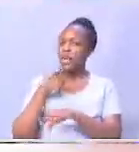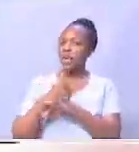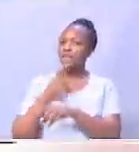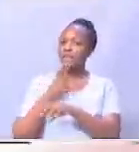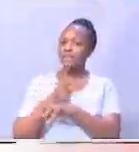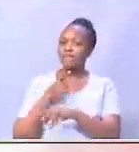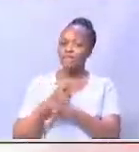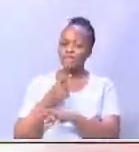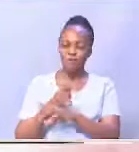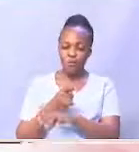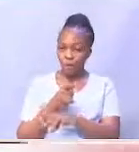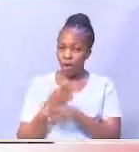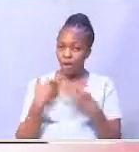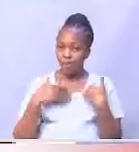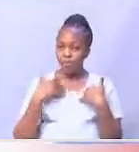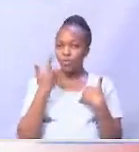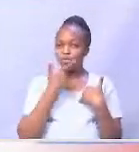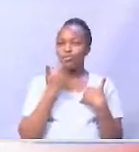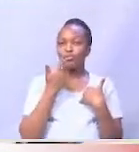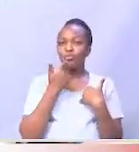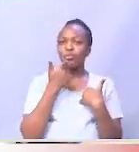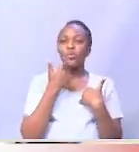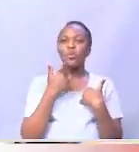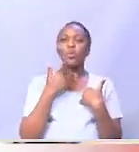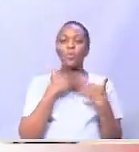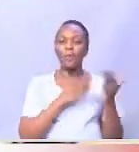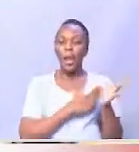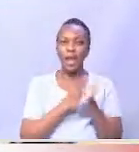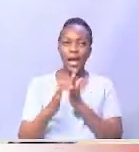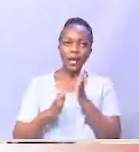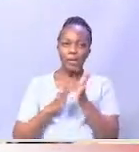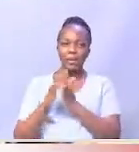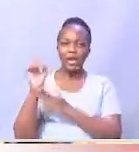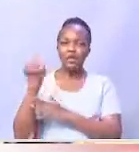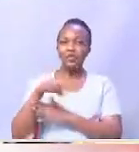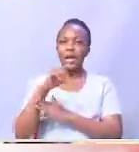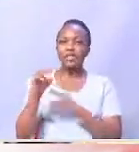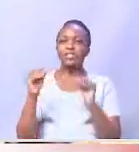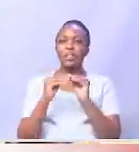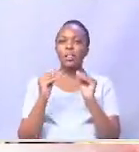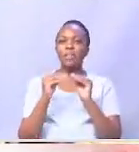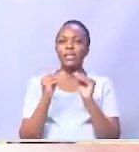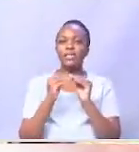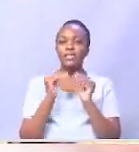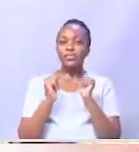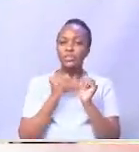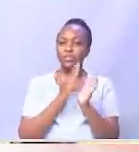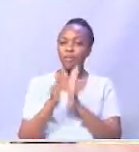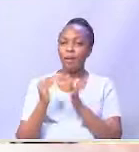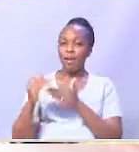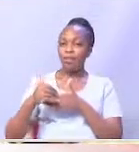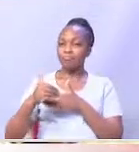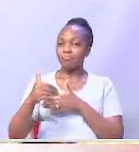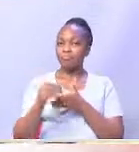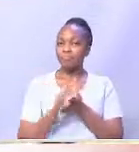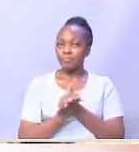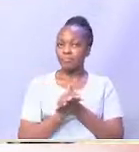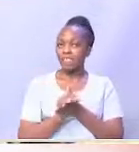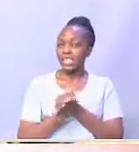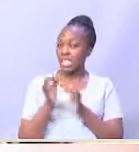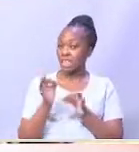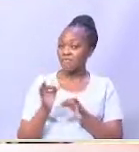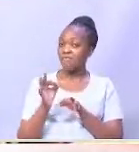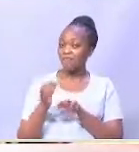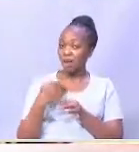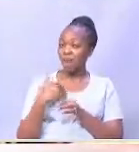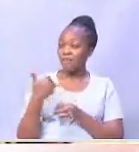political rivals against disrupting the meeting. Kutakuwa na mkutano yeyote. Na kama iko mwanaume anataka